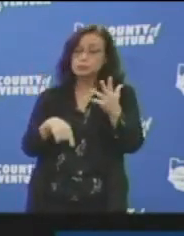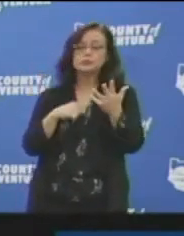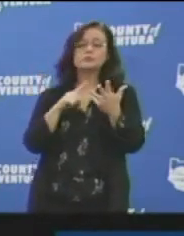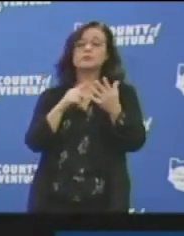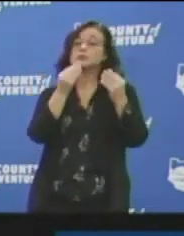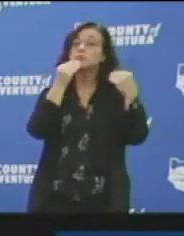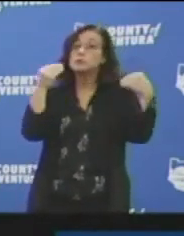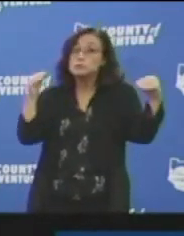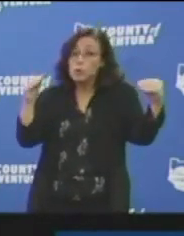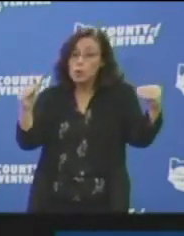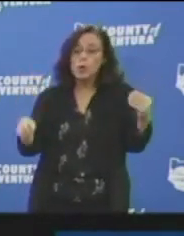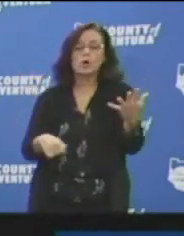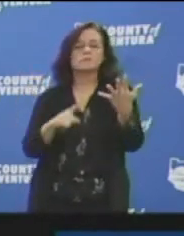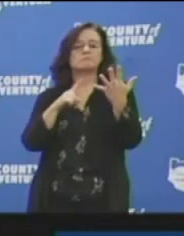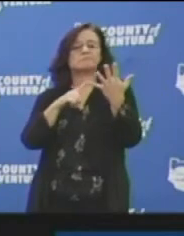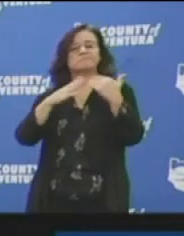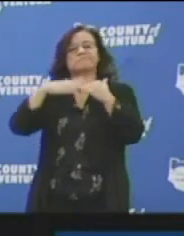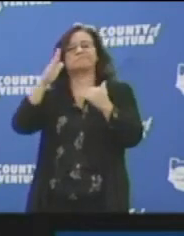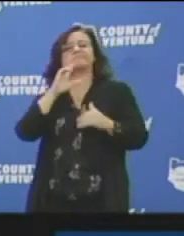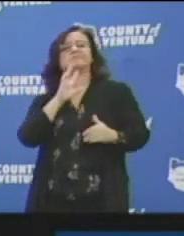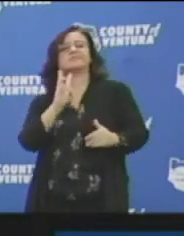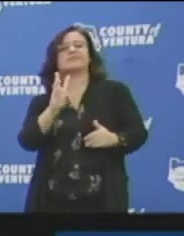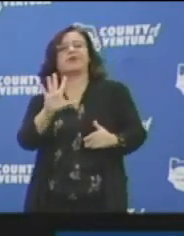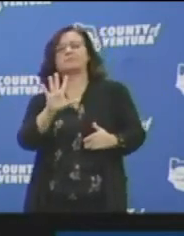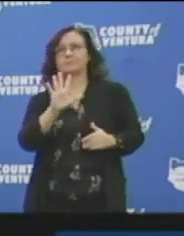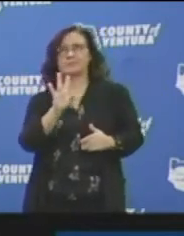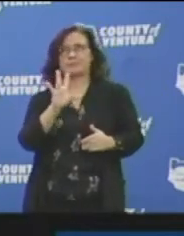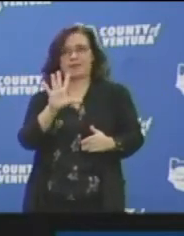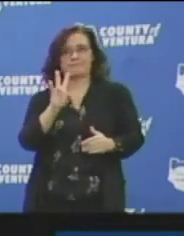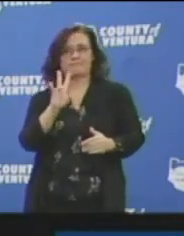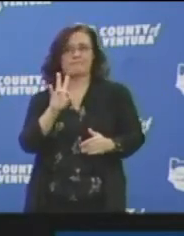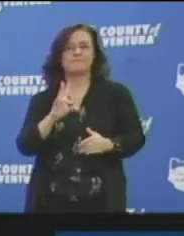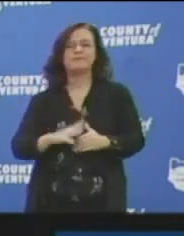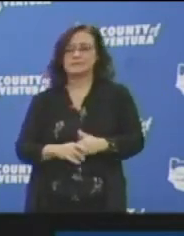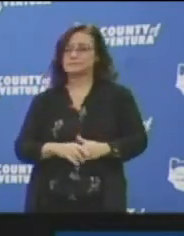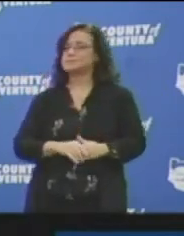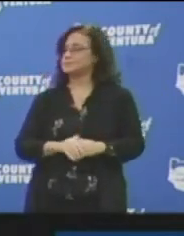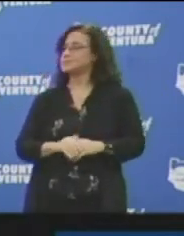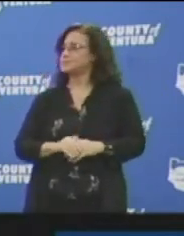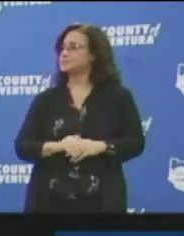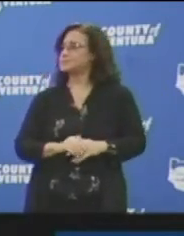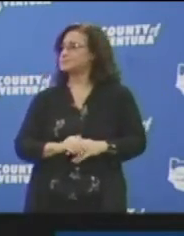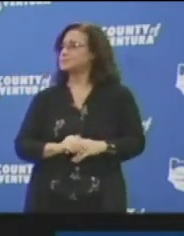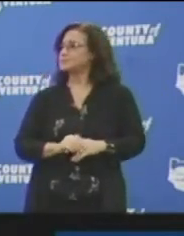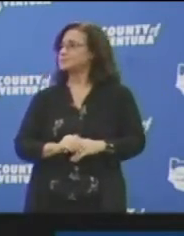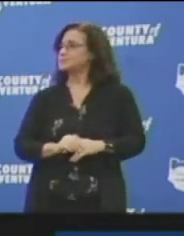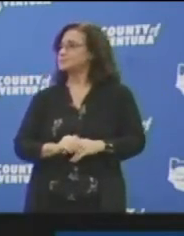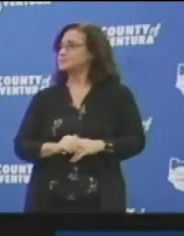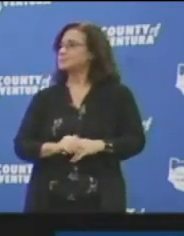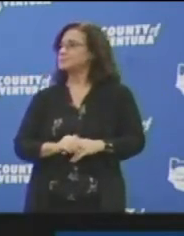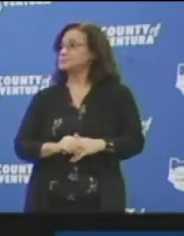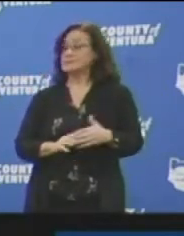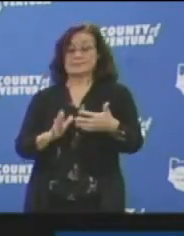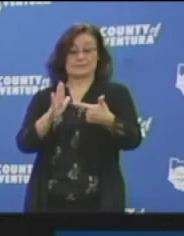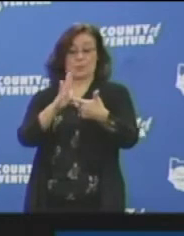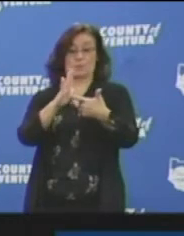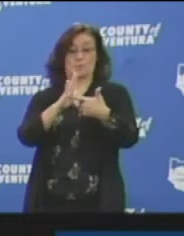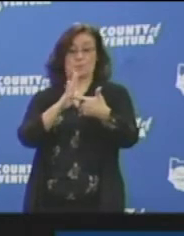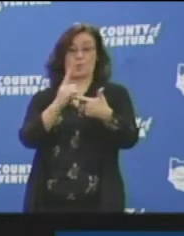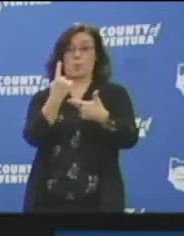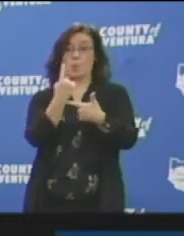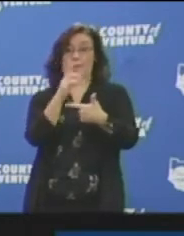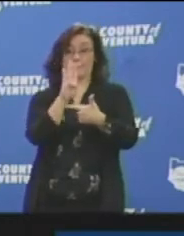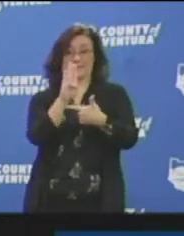people 75 years of age and over. And then after phase 1B and phase